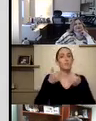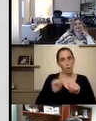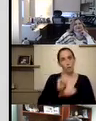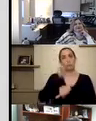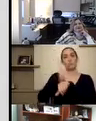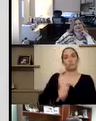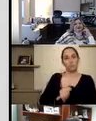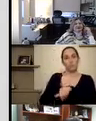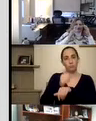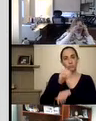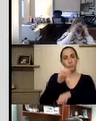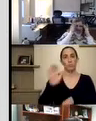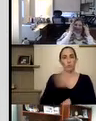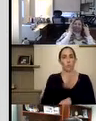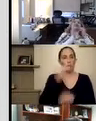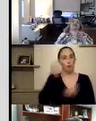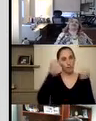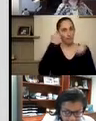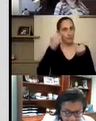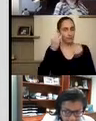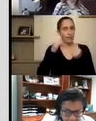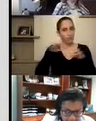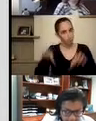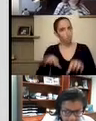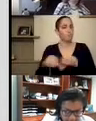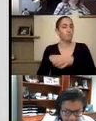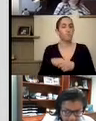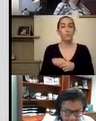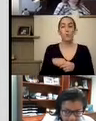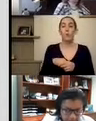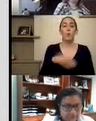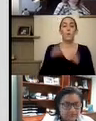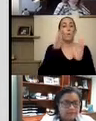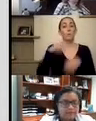hope you enjoy connecting with the HR community, and we will see you online.